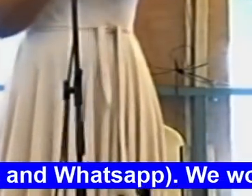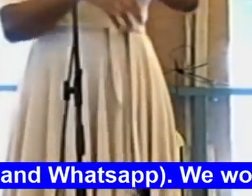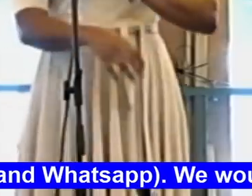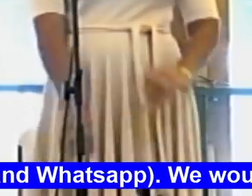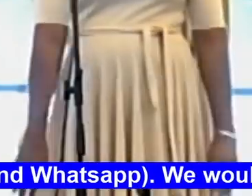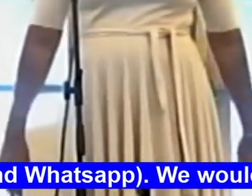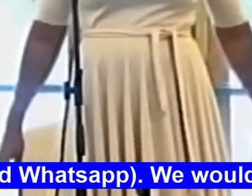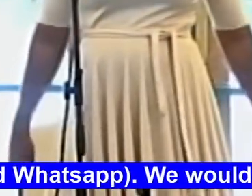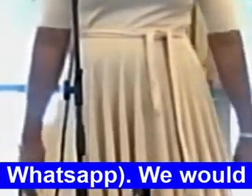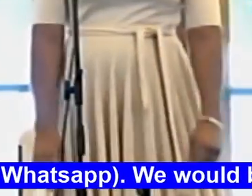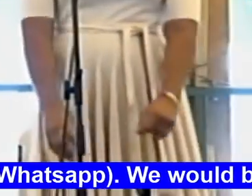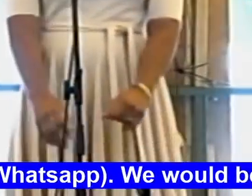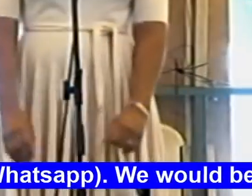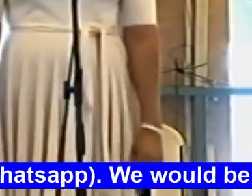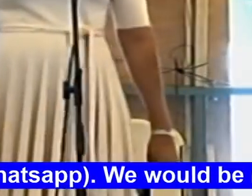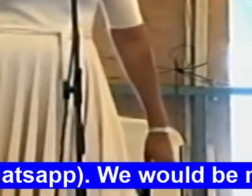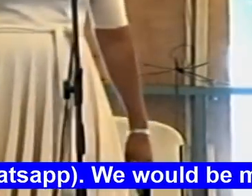prayer.